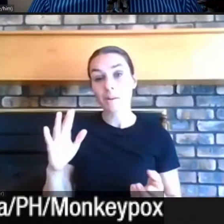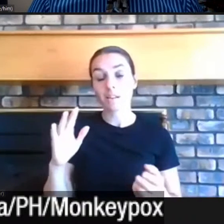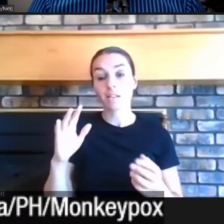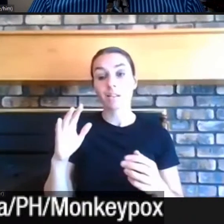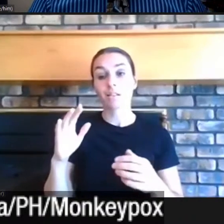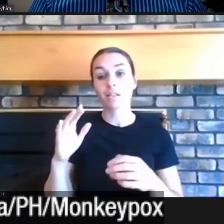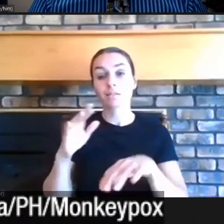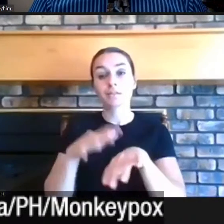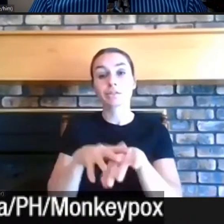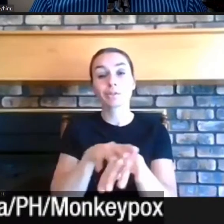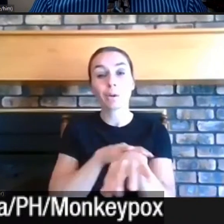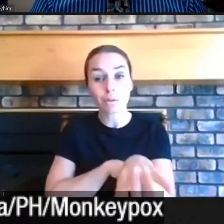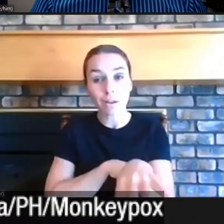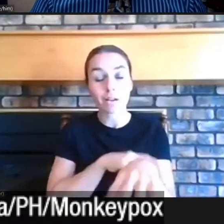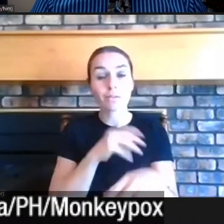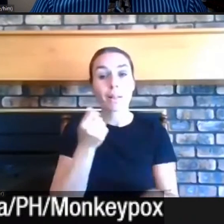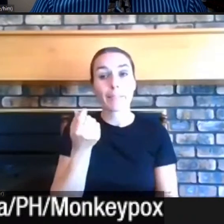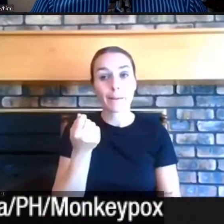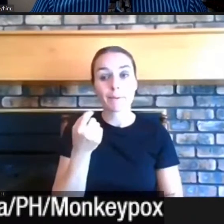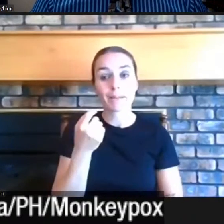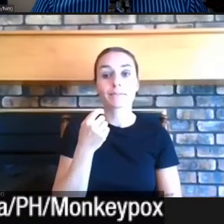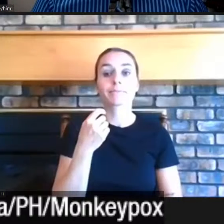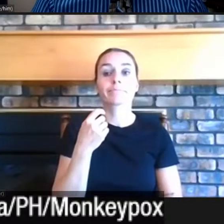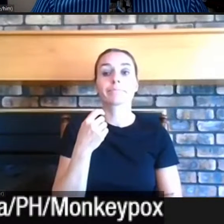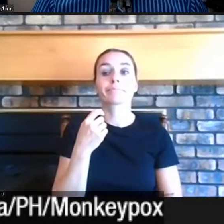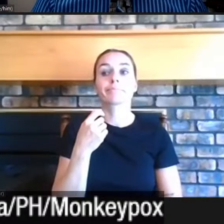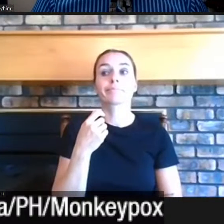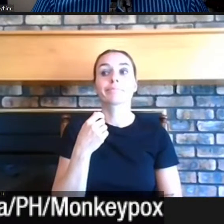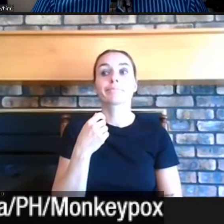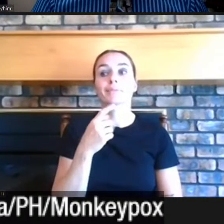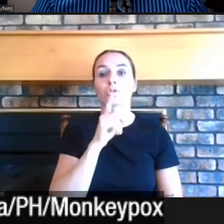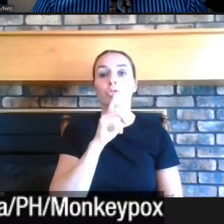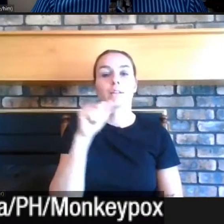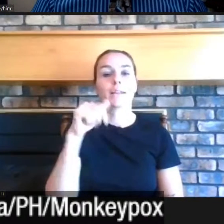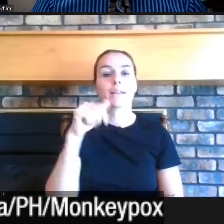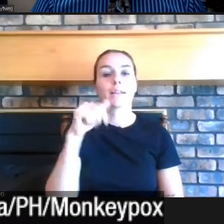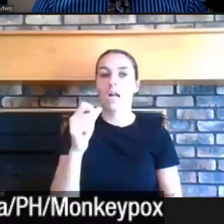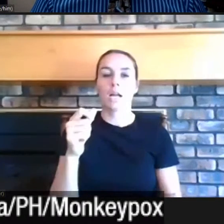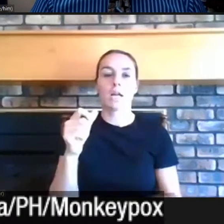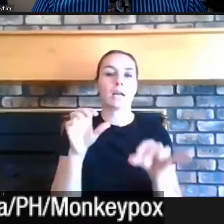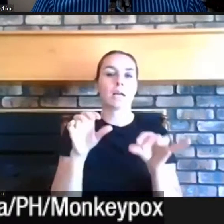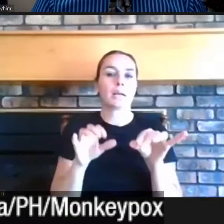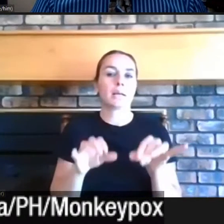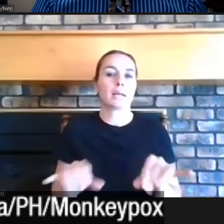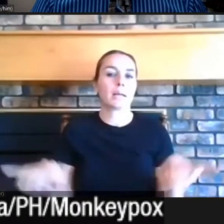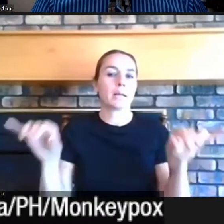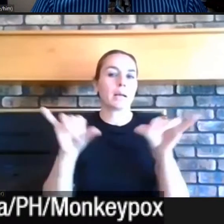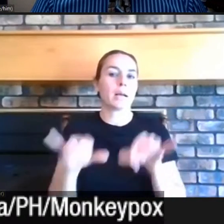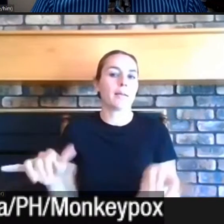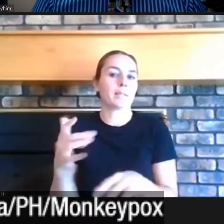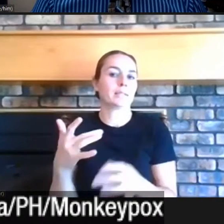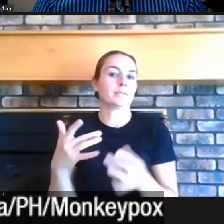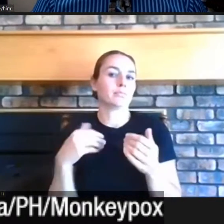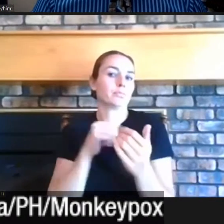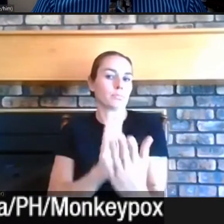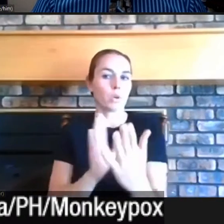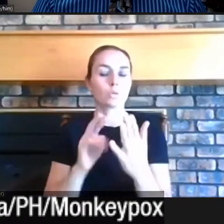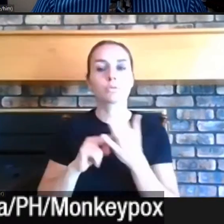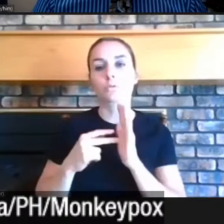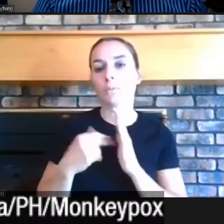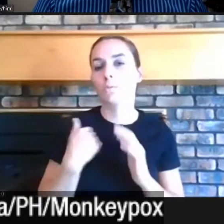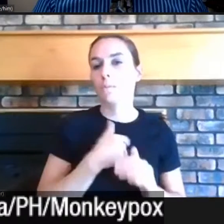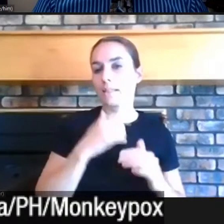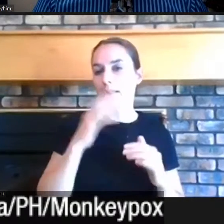administration of vaccines, as it particularly this is not a technique that's used as widely. And so we anticipate that some of these initial